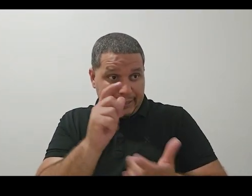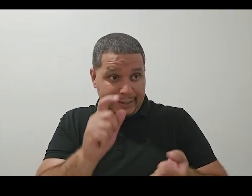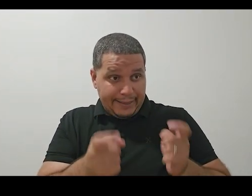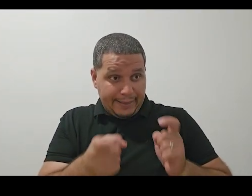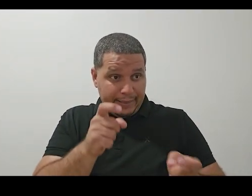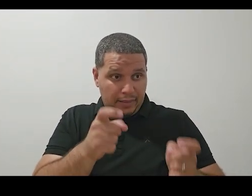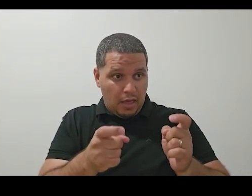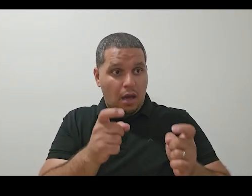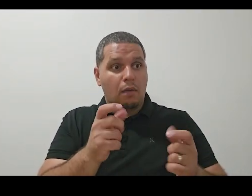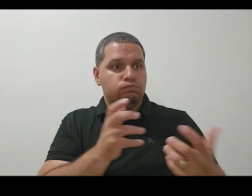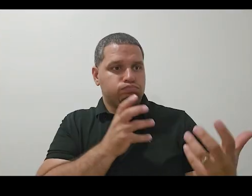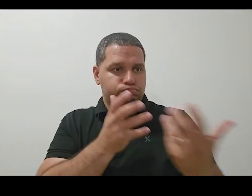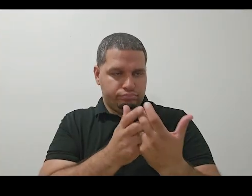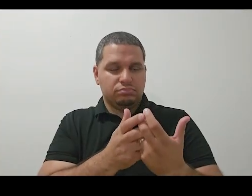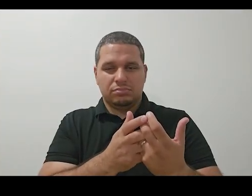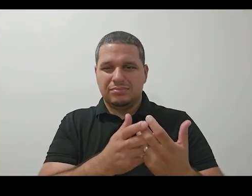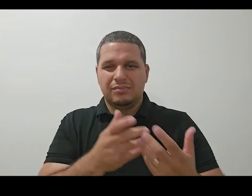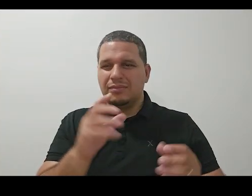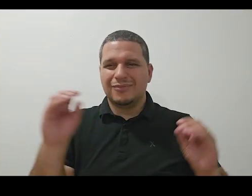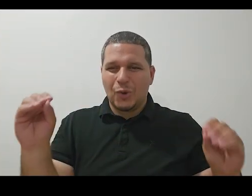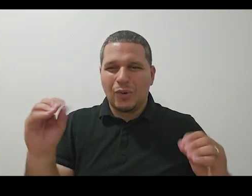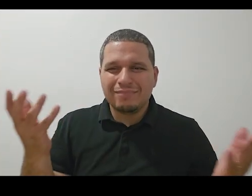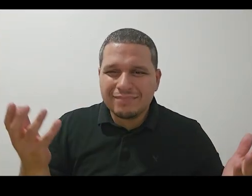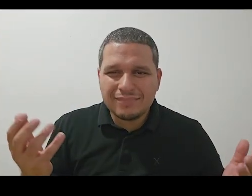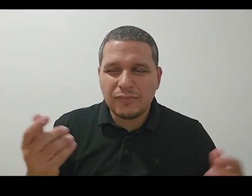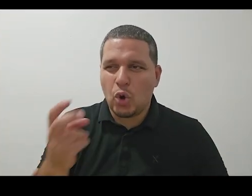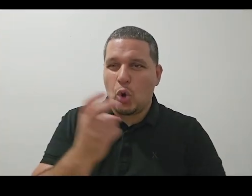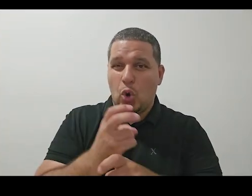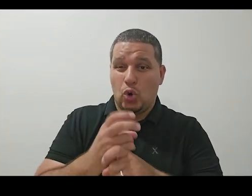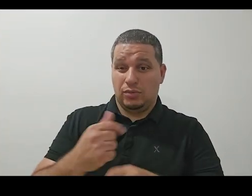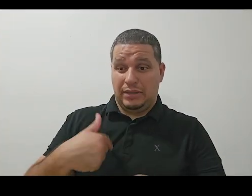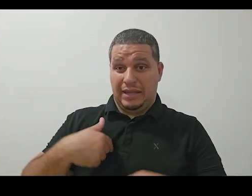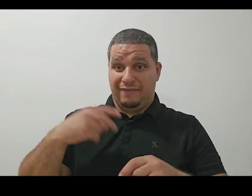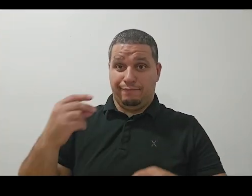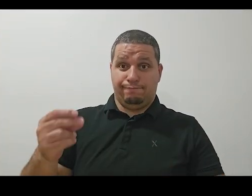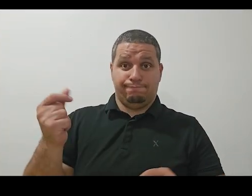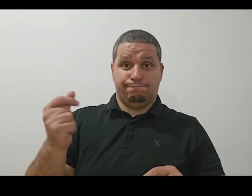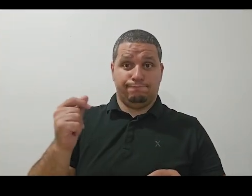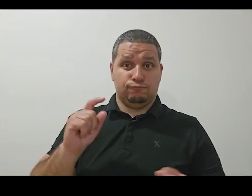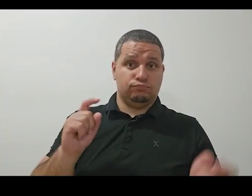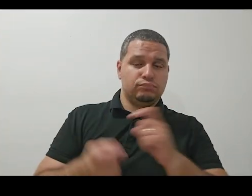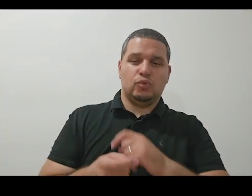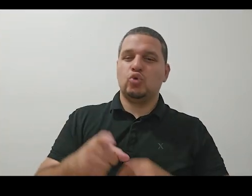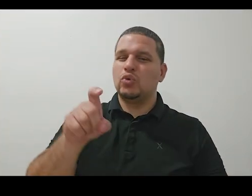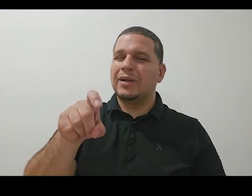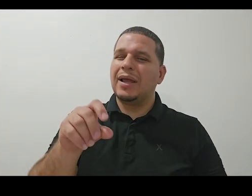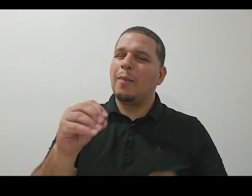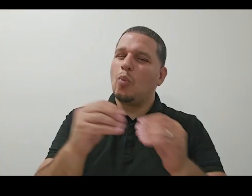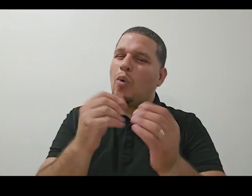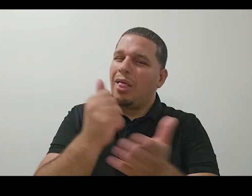not easy, depending on what you witnessed and saw. And even with the adjustment, sometimes you're going to need additional